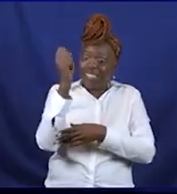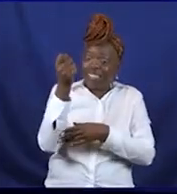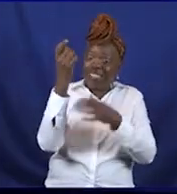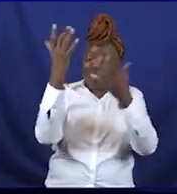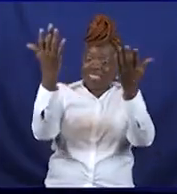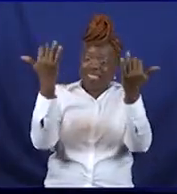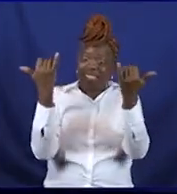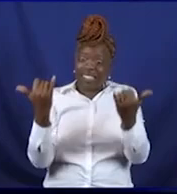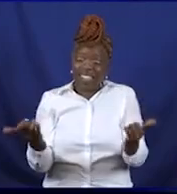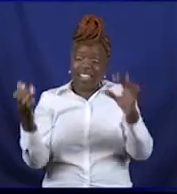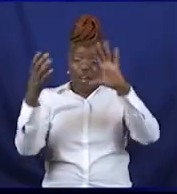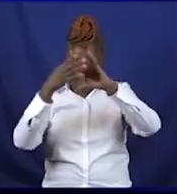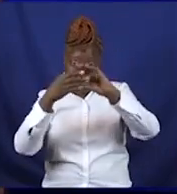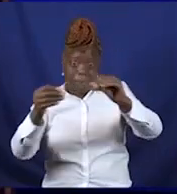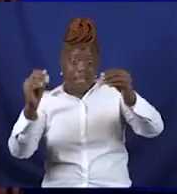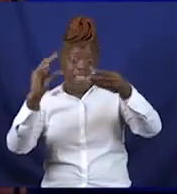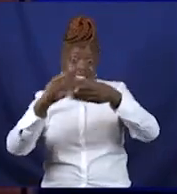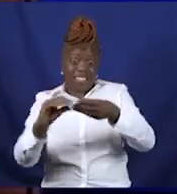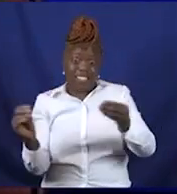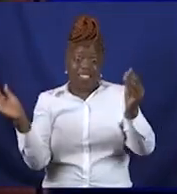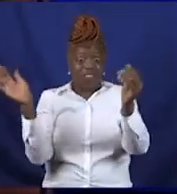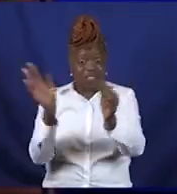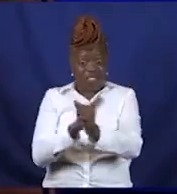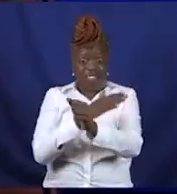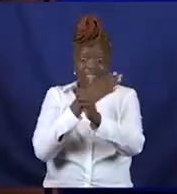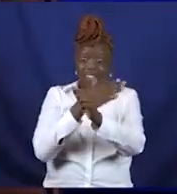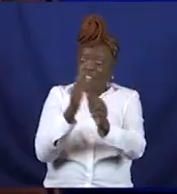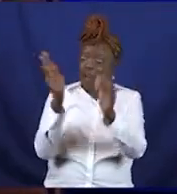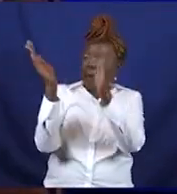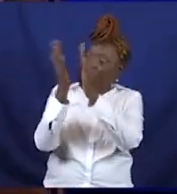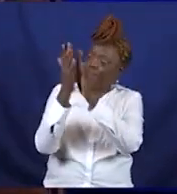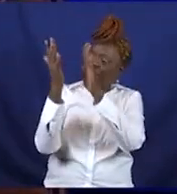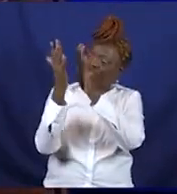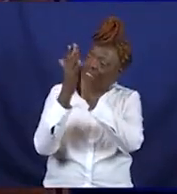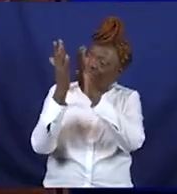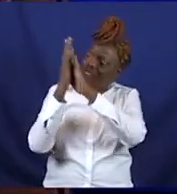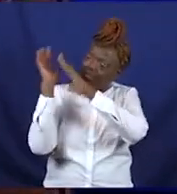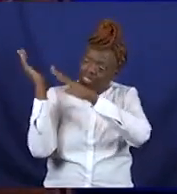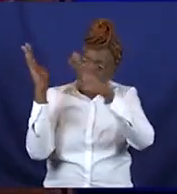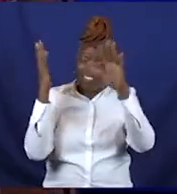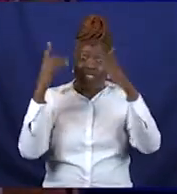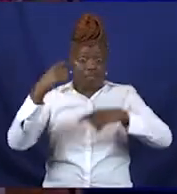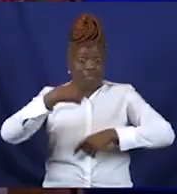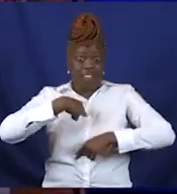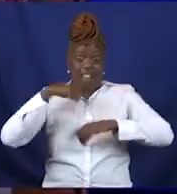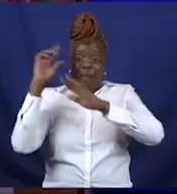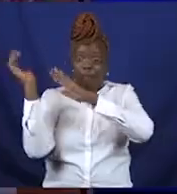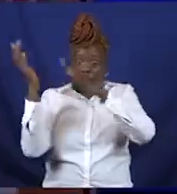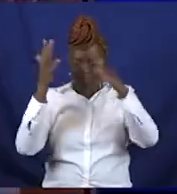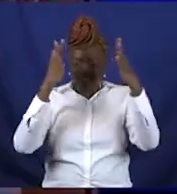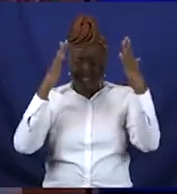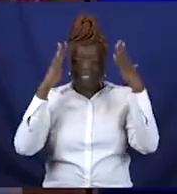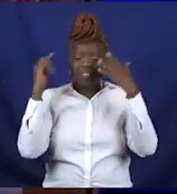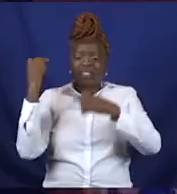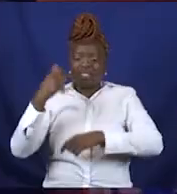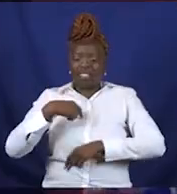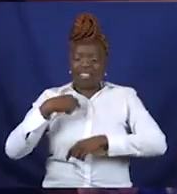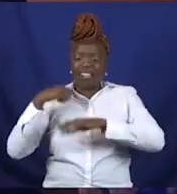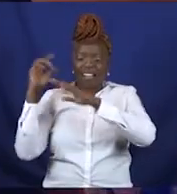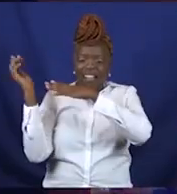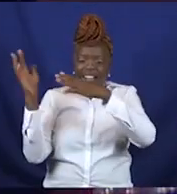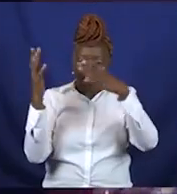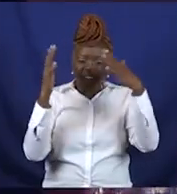is my story. This is my song. I'm praising me. I said I'm praising.